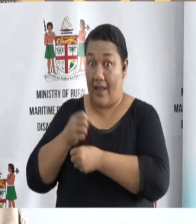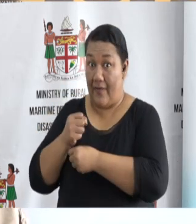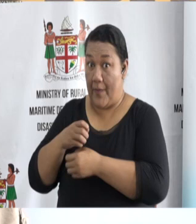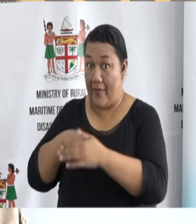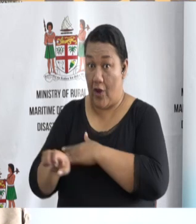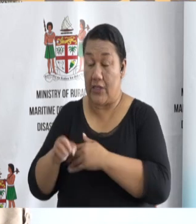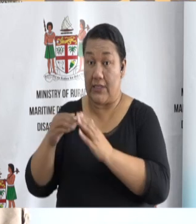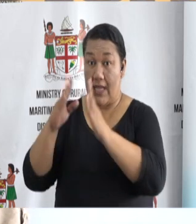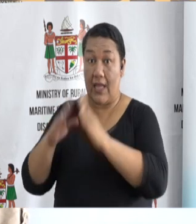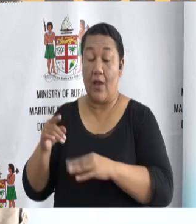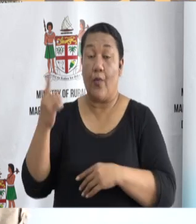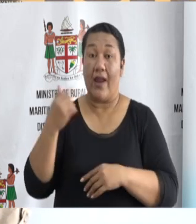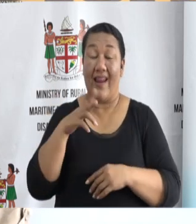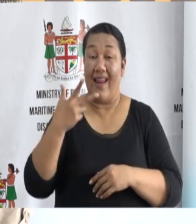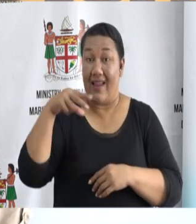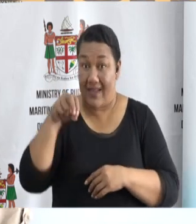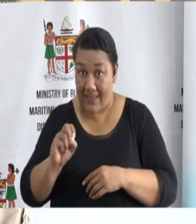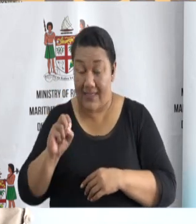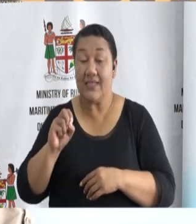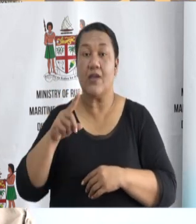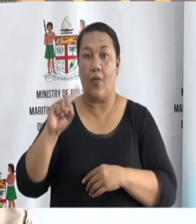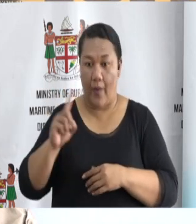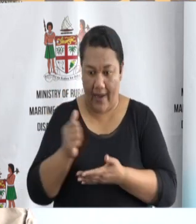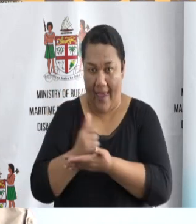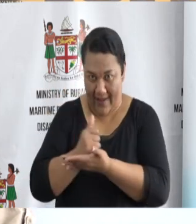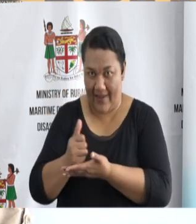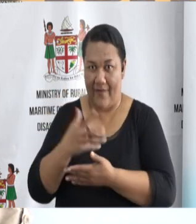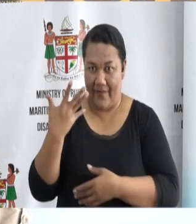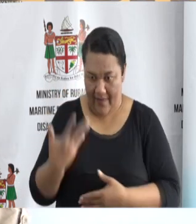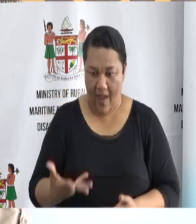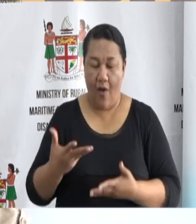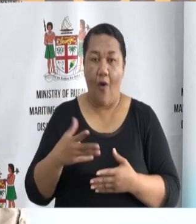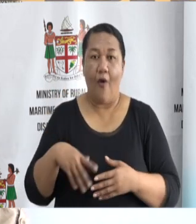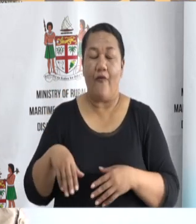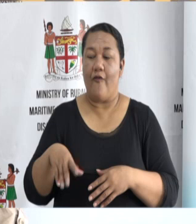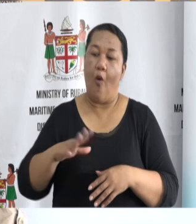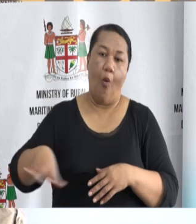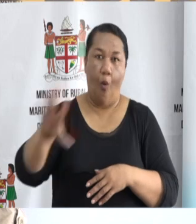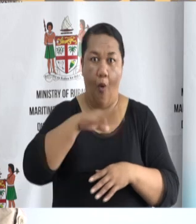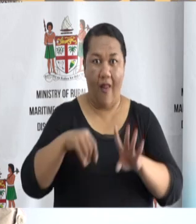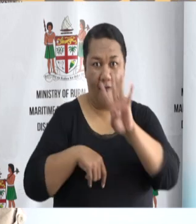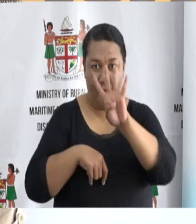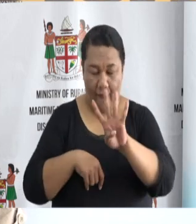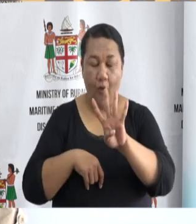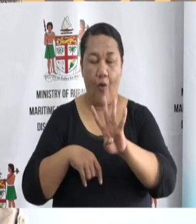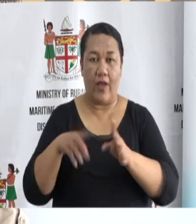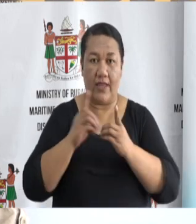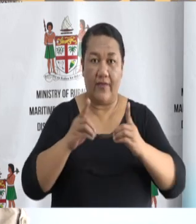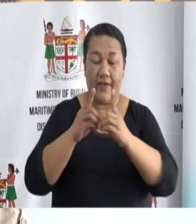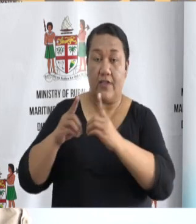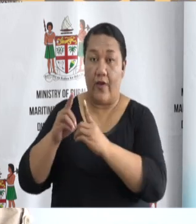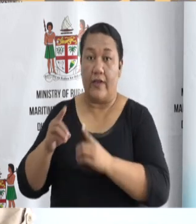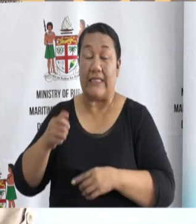a quick one on the evacuation center. A total of 180 evacuation centers are still active right across all